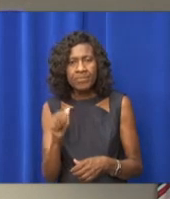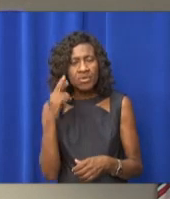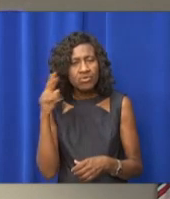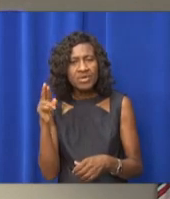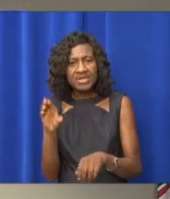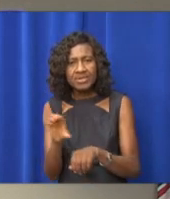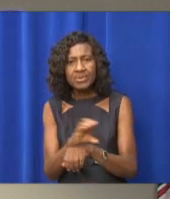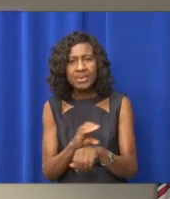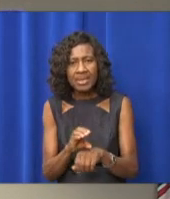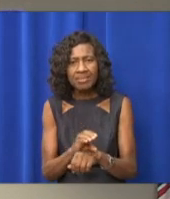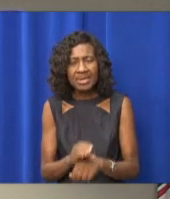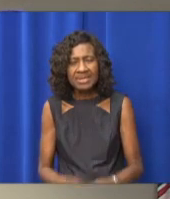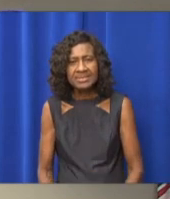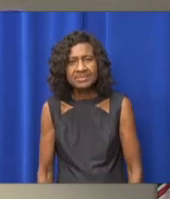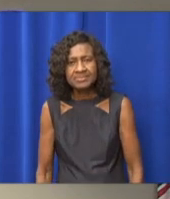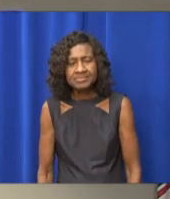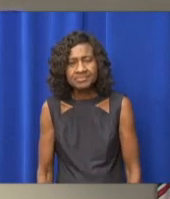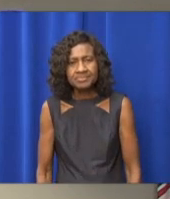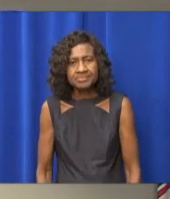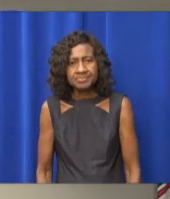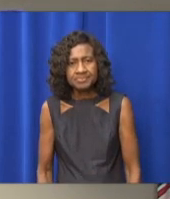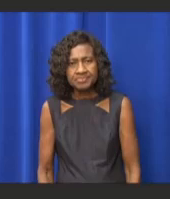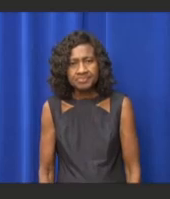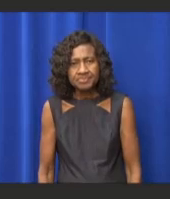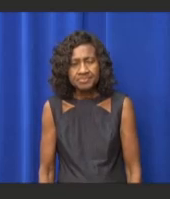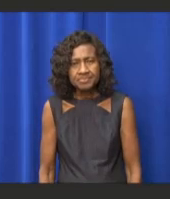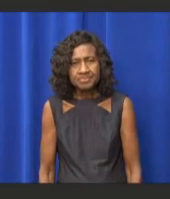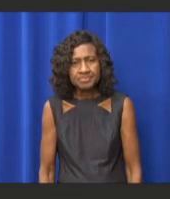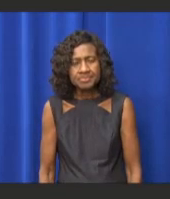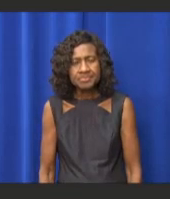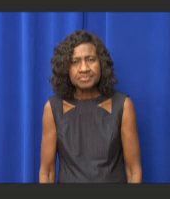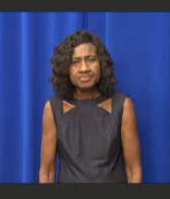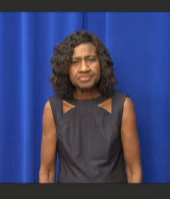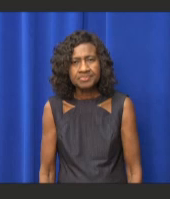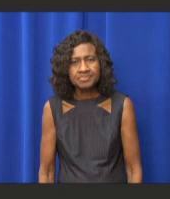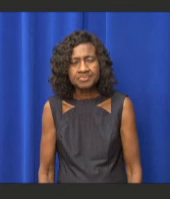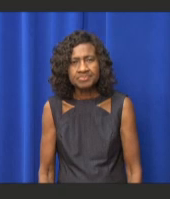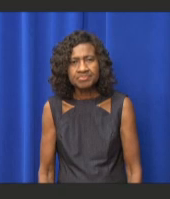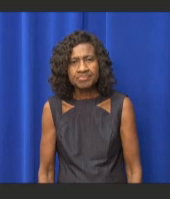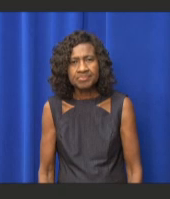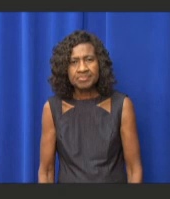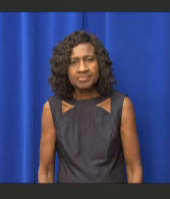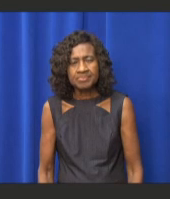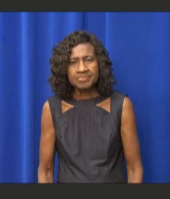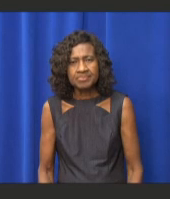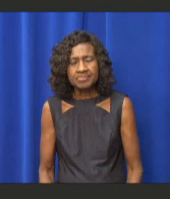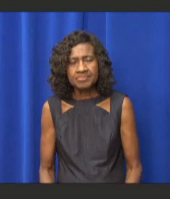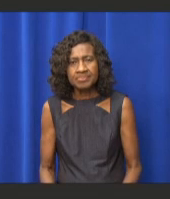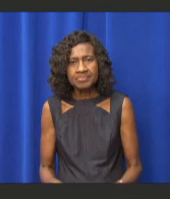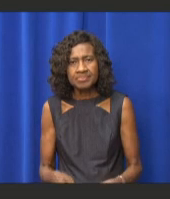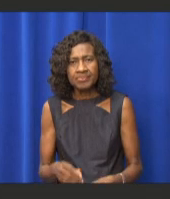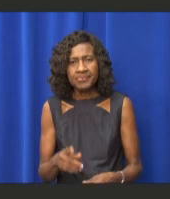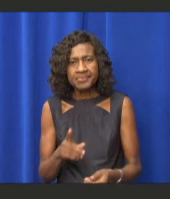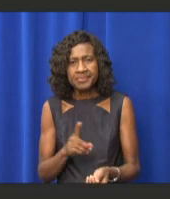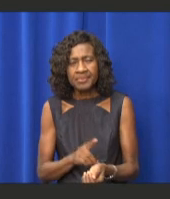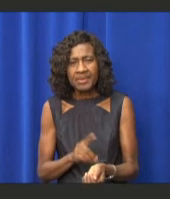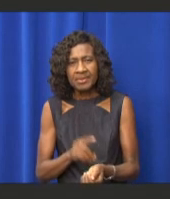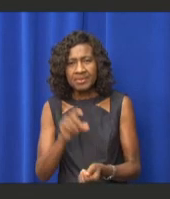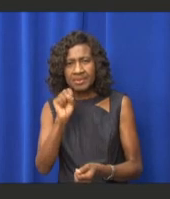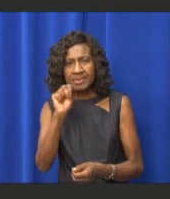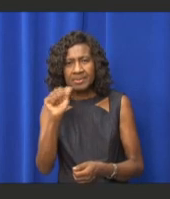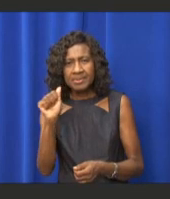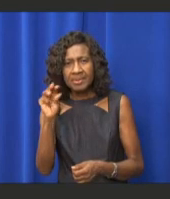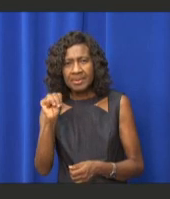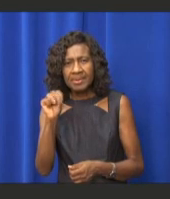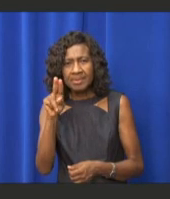Cayman. Thank you, Donna. Pleasant good afternoon to each and every one of you. I direct this question to Dr. Samuel Williams Rodriguez,